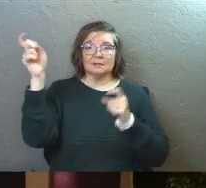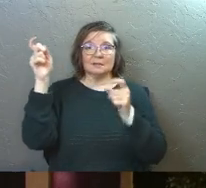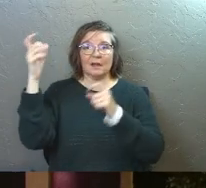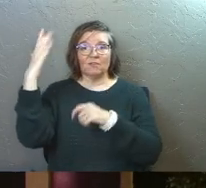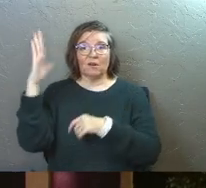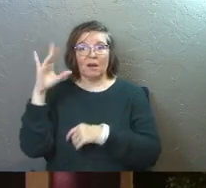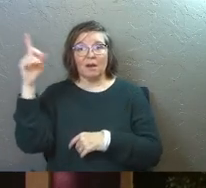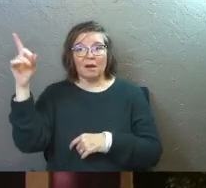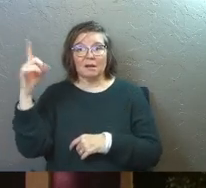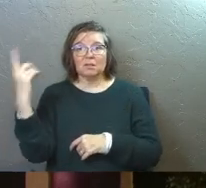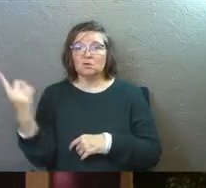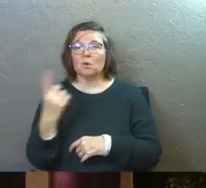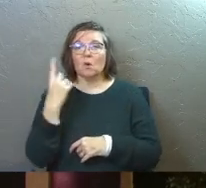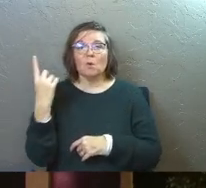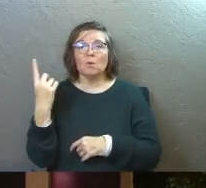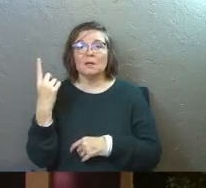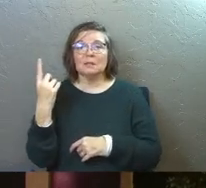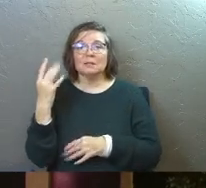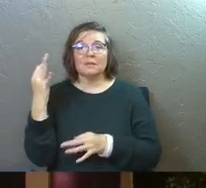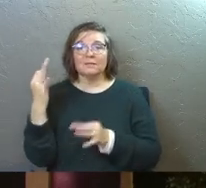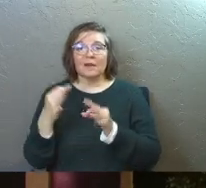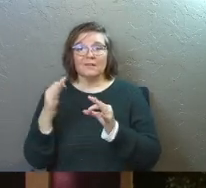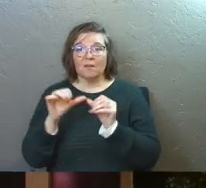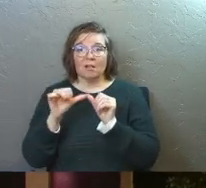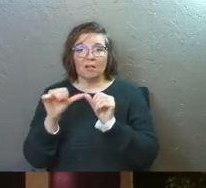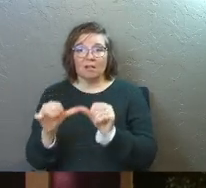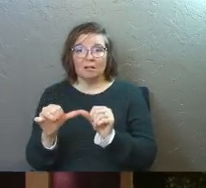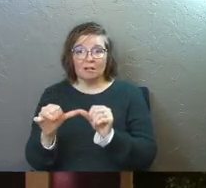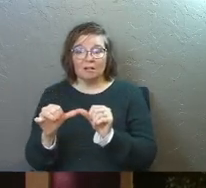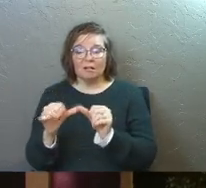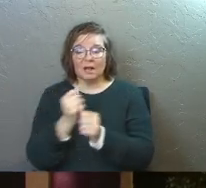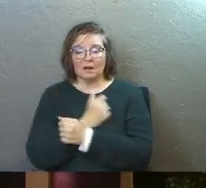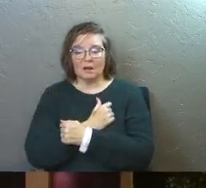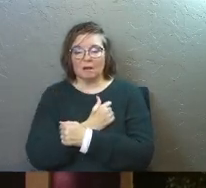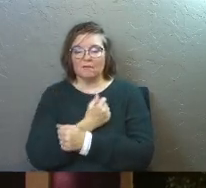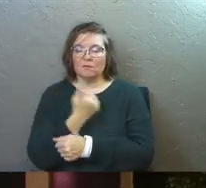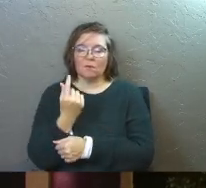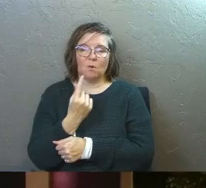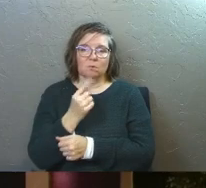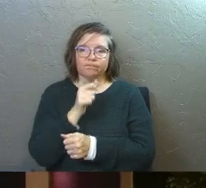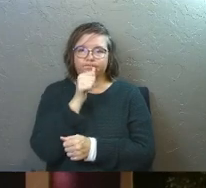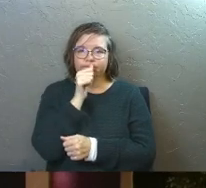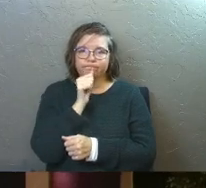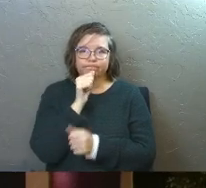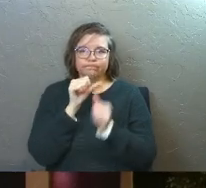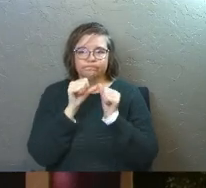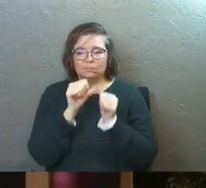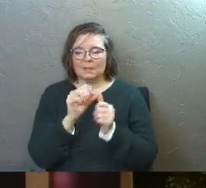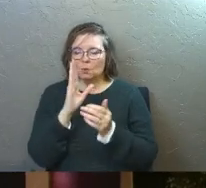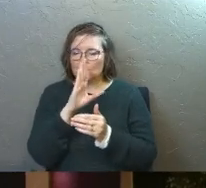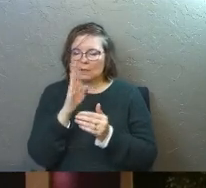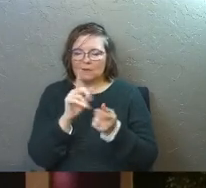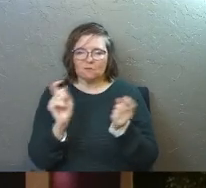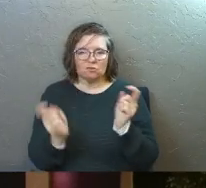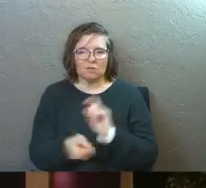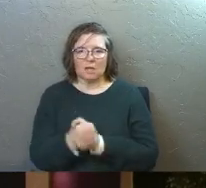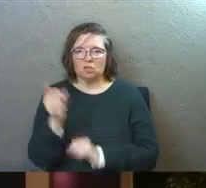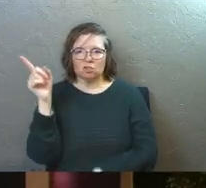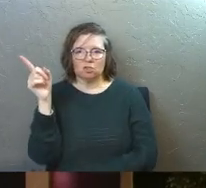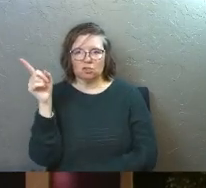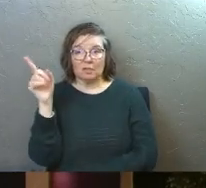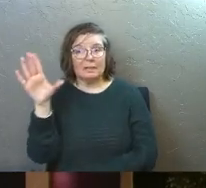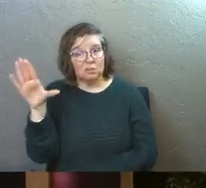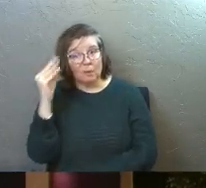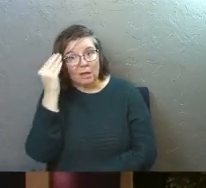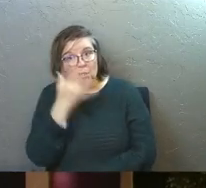God, and he is always faithful. And his love for us always endures. He will never change. This